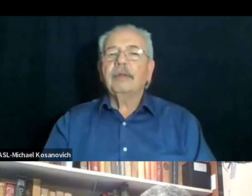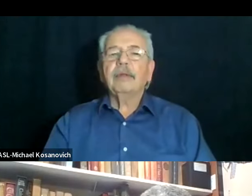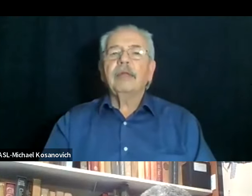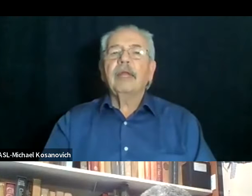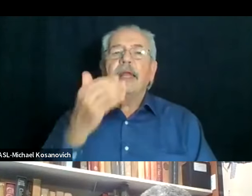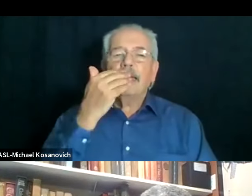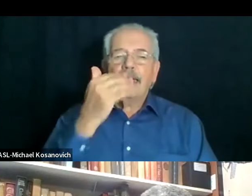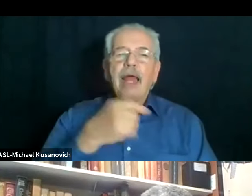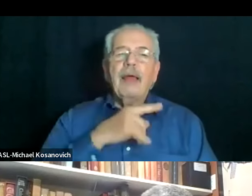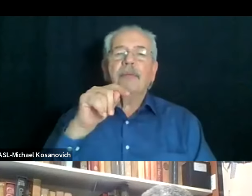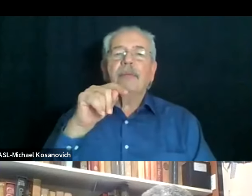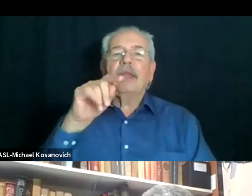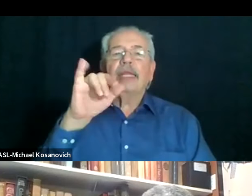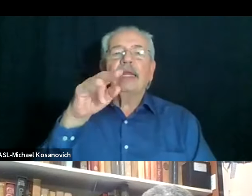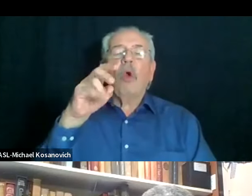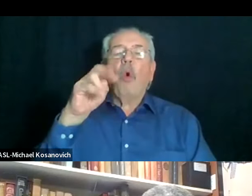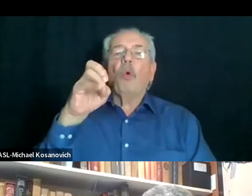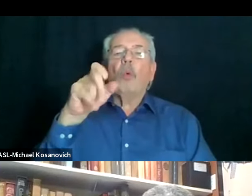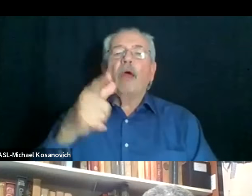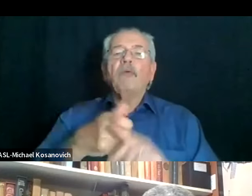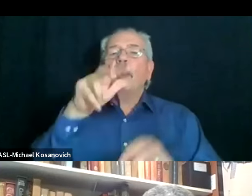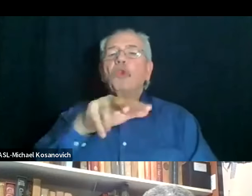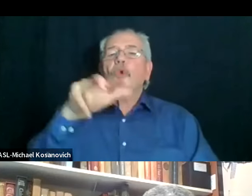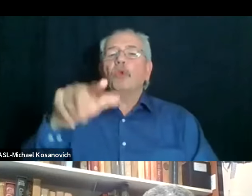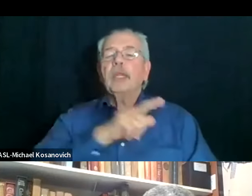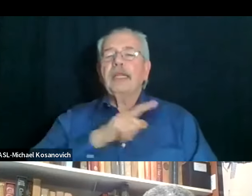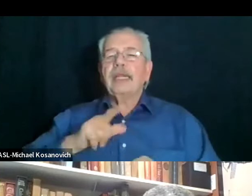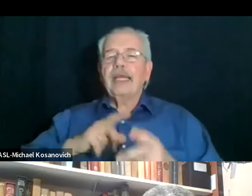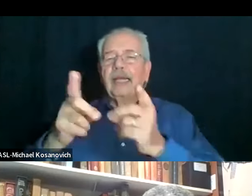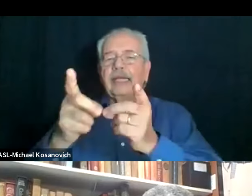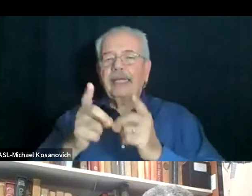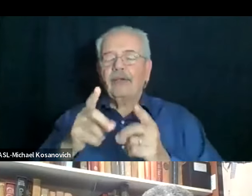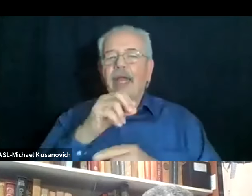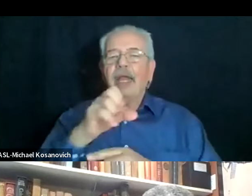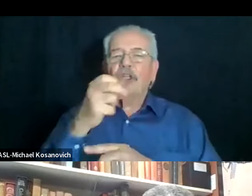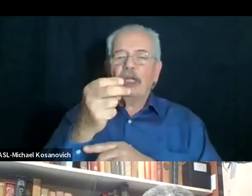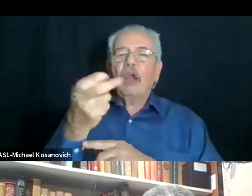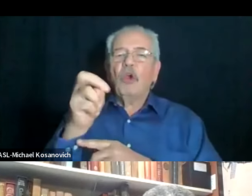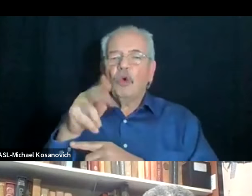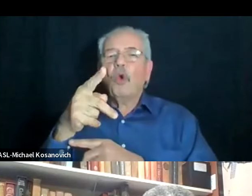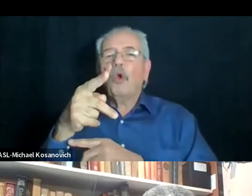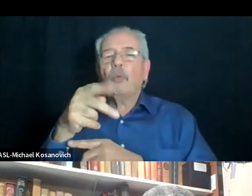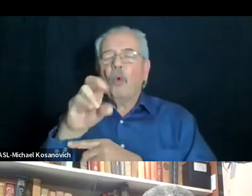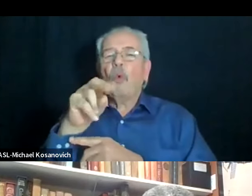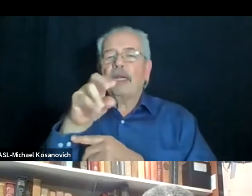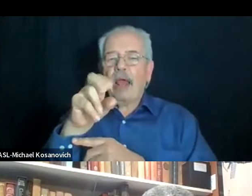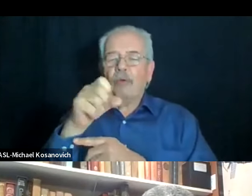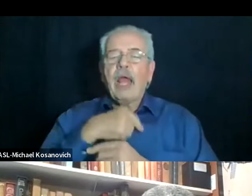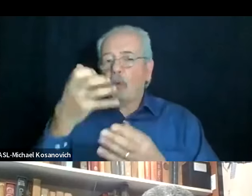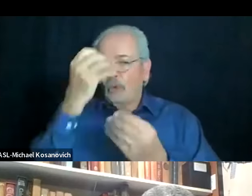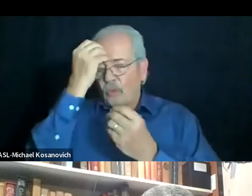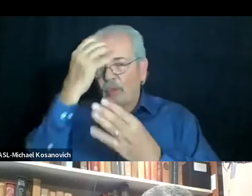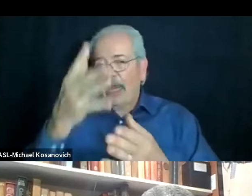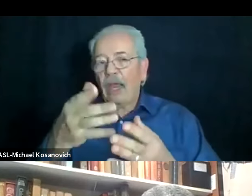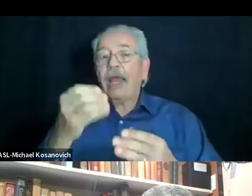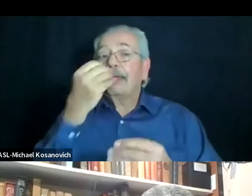Thank you. I'm Tina Orwell, state rep from the 33rd Legislative District. I use she, her pronouns. I do want to let you know we're on dinner